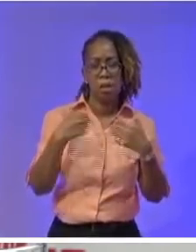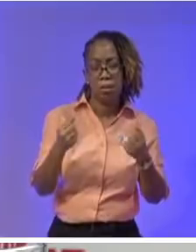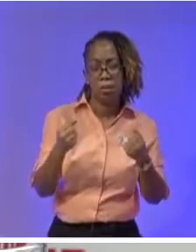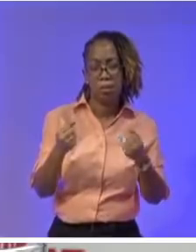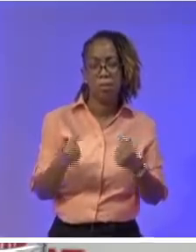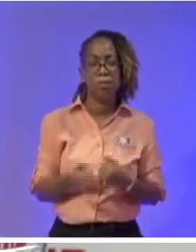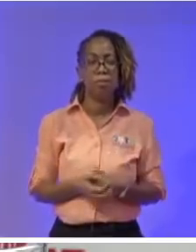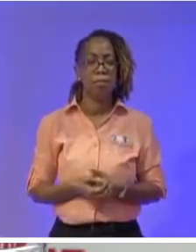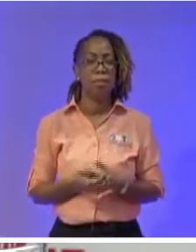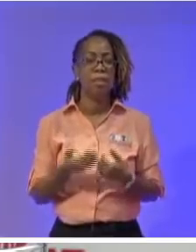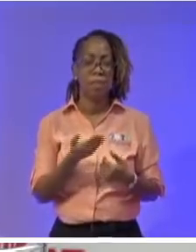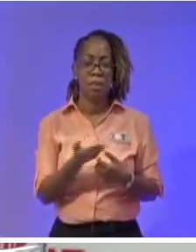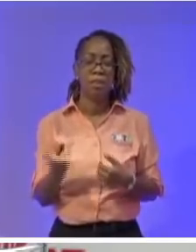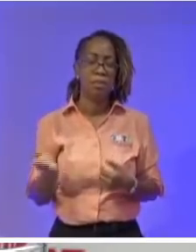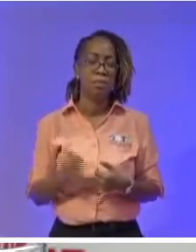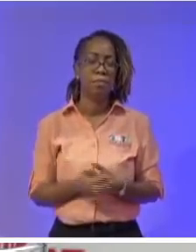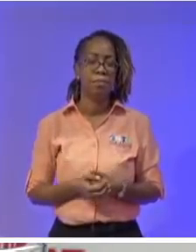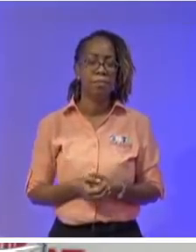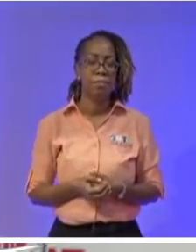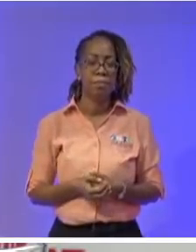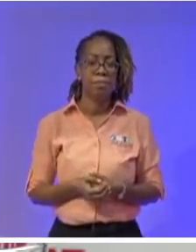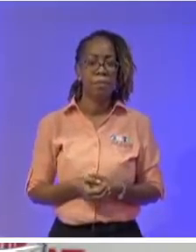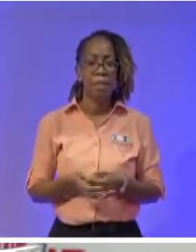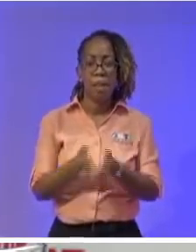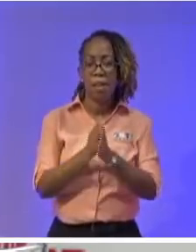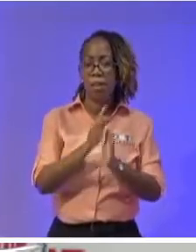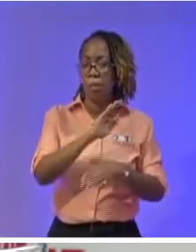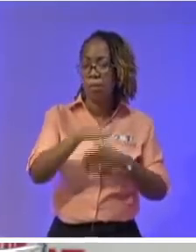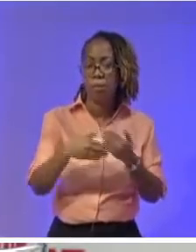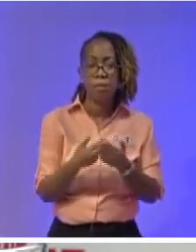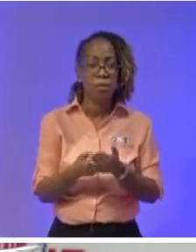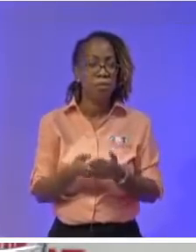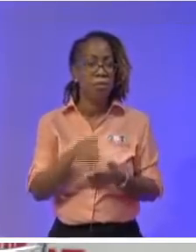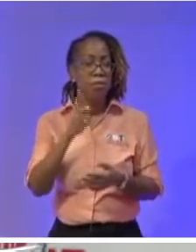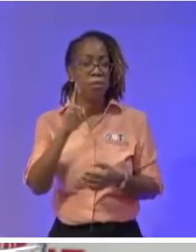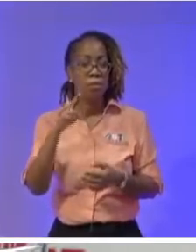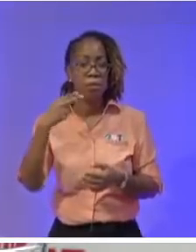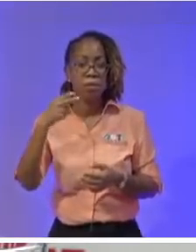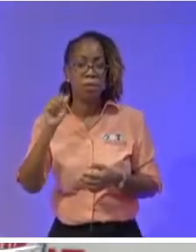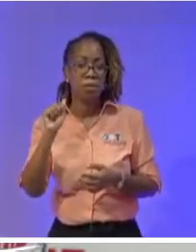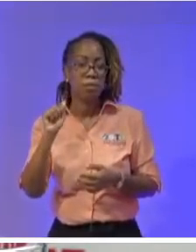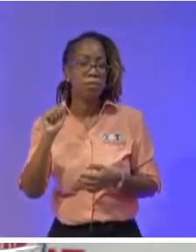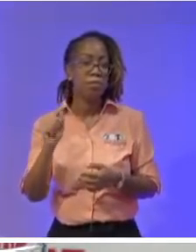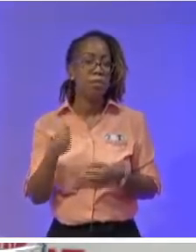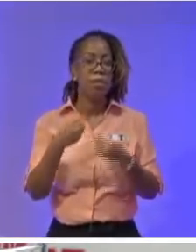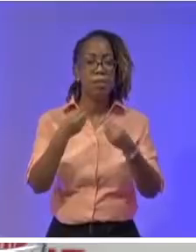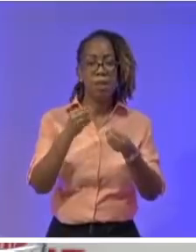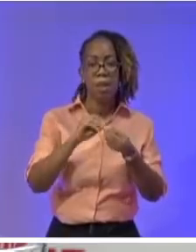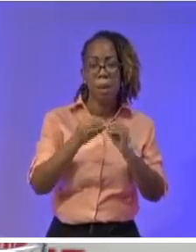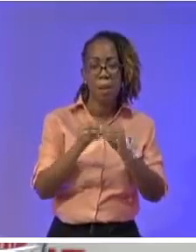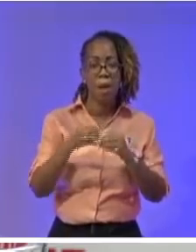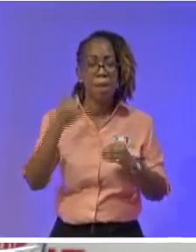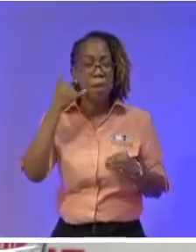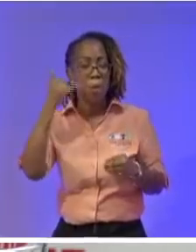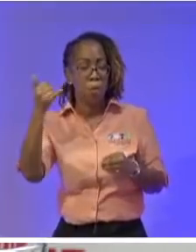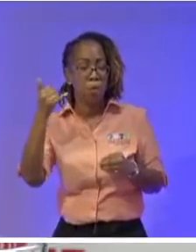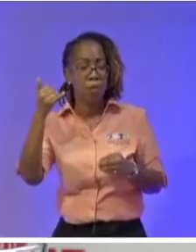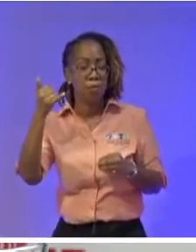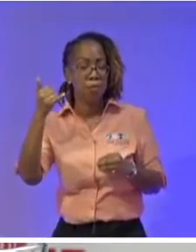the RHAs to give me their numbers. The breakdown is as follows. Now